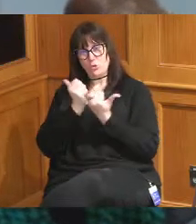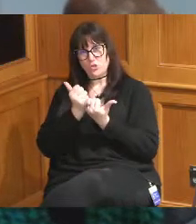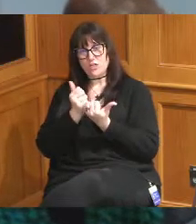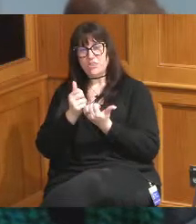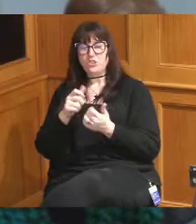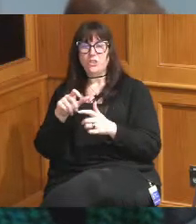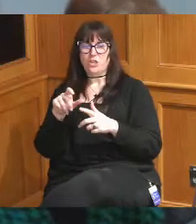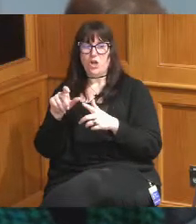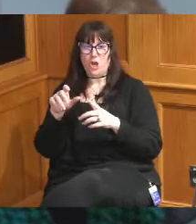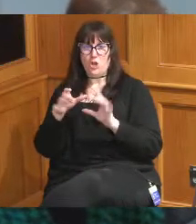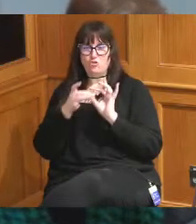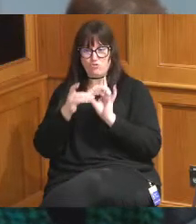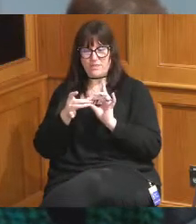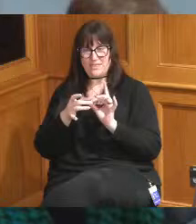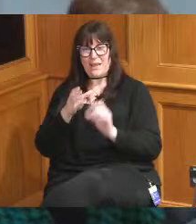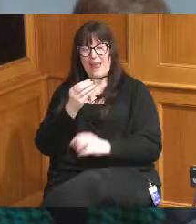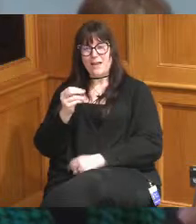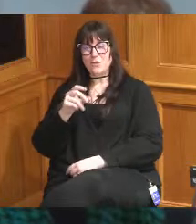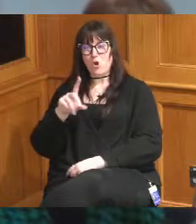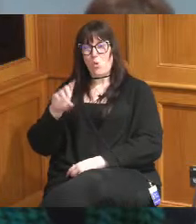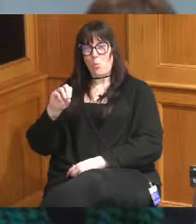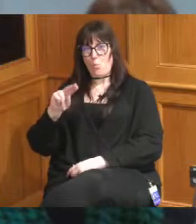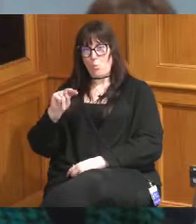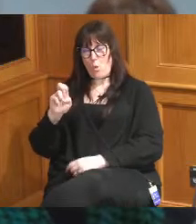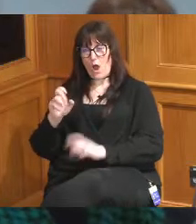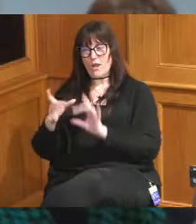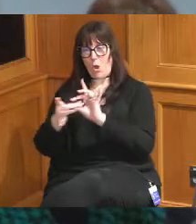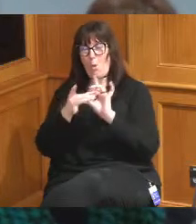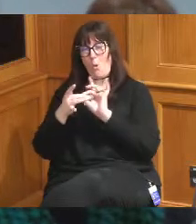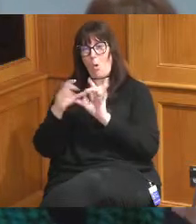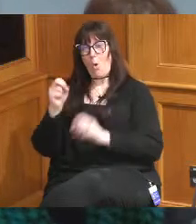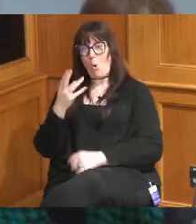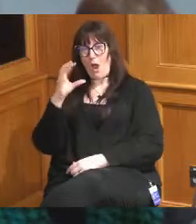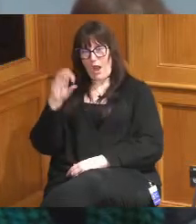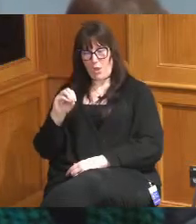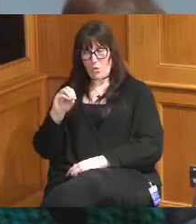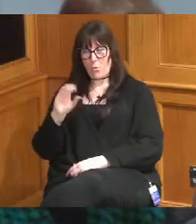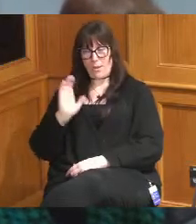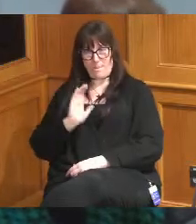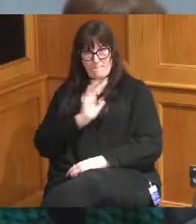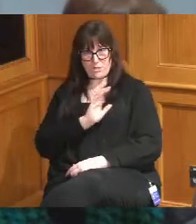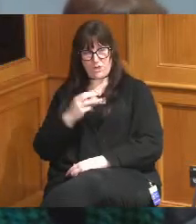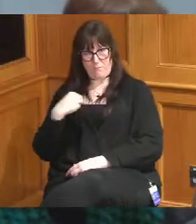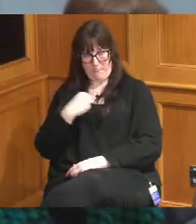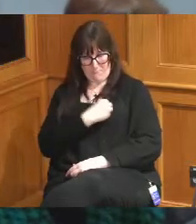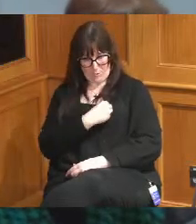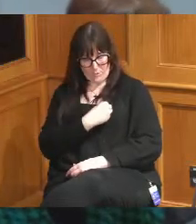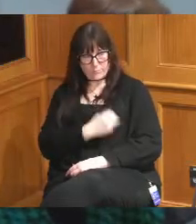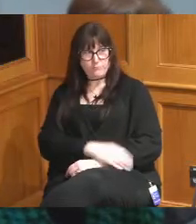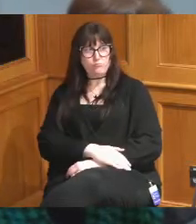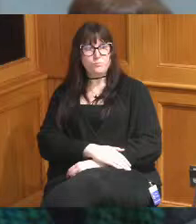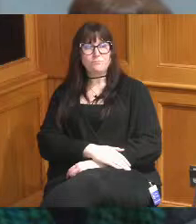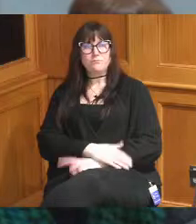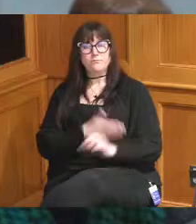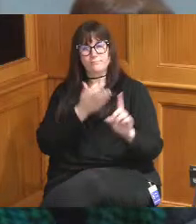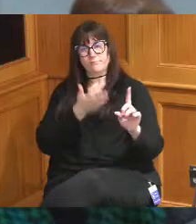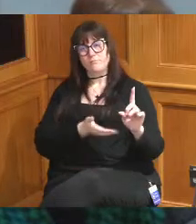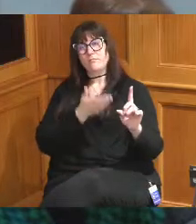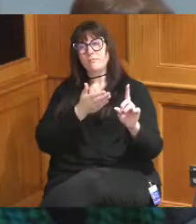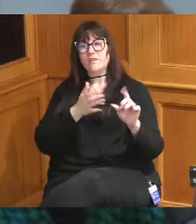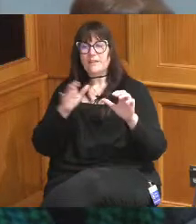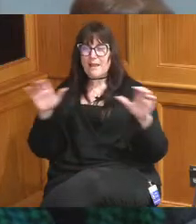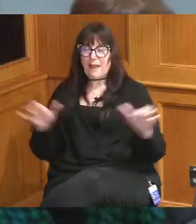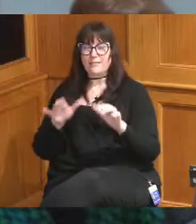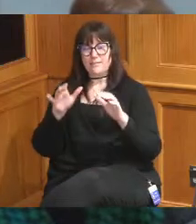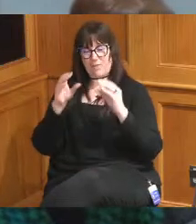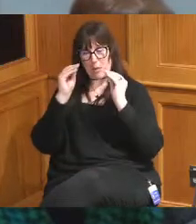a One Ohio Recovery Foundation Region 2 Commission member. Whereas Judge Sanders actively mentors